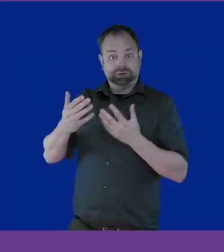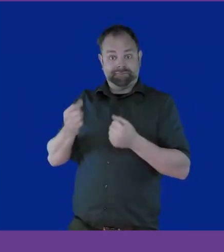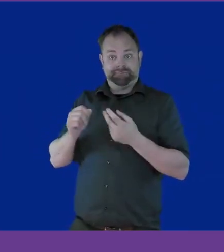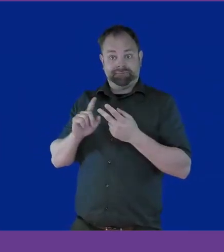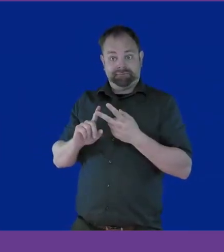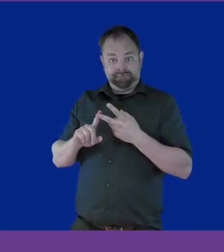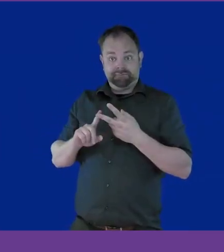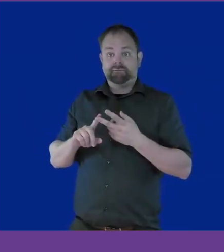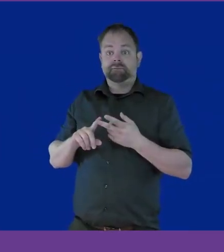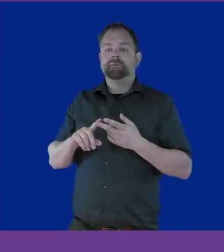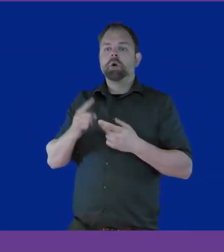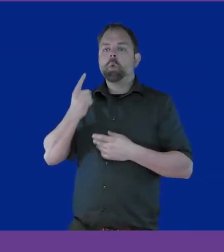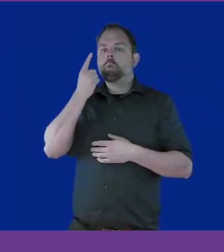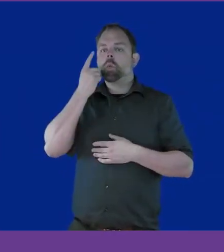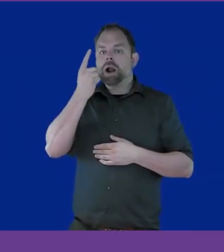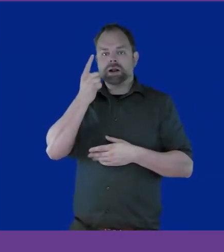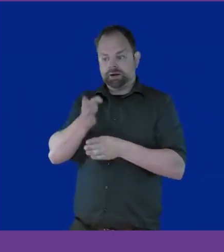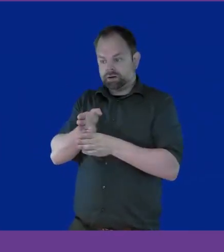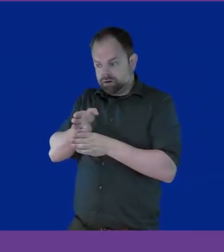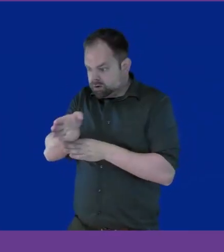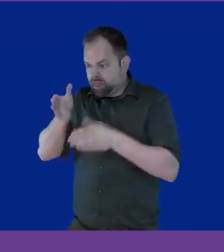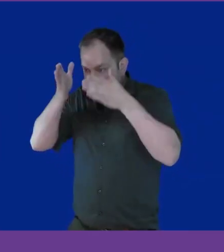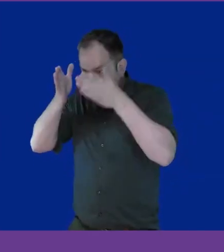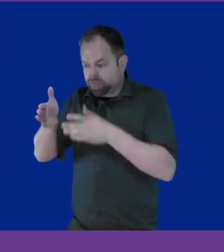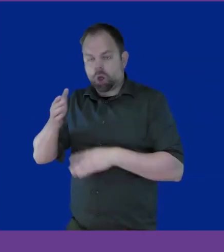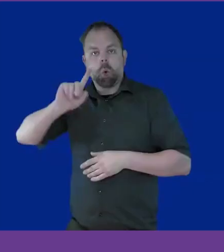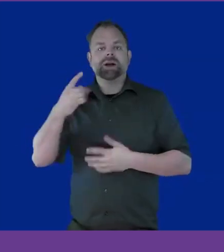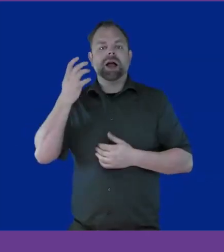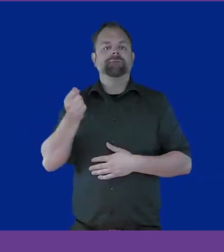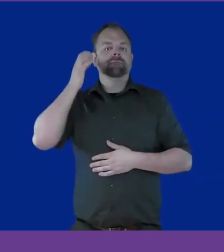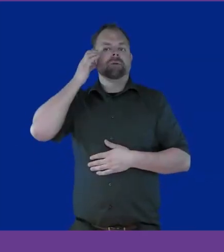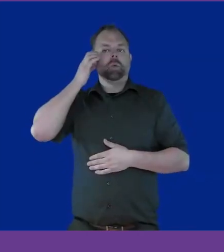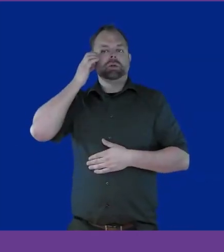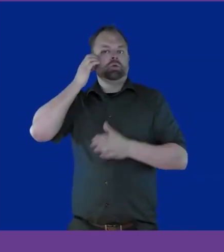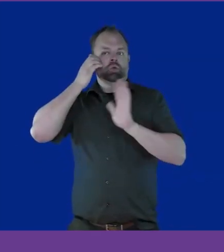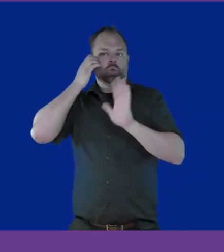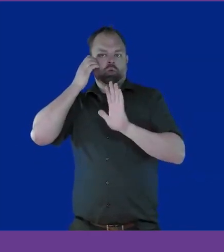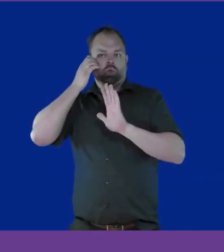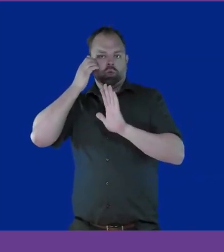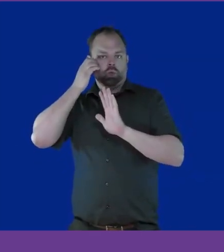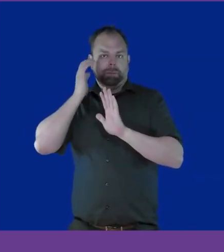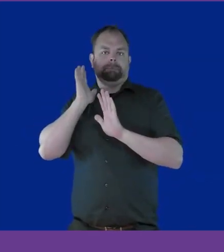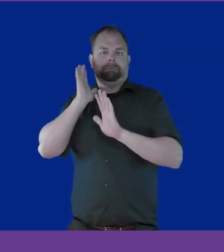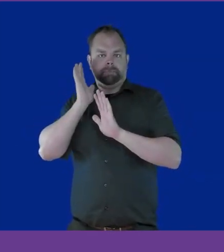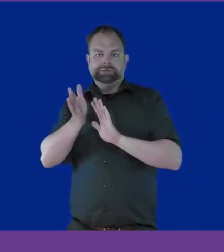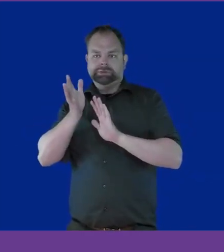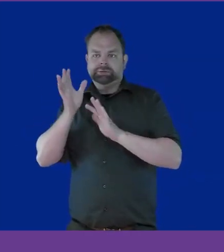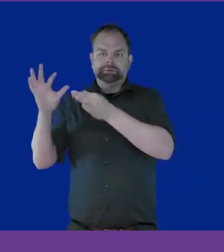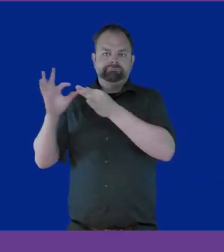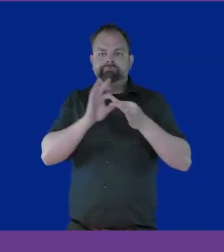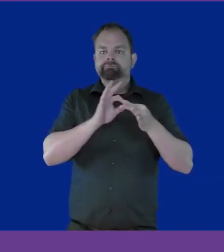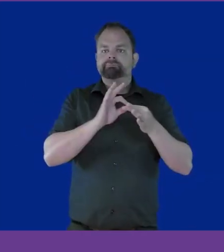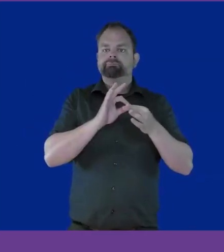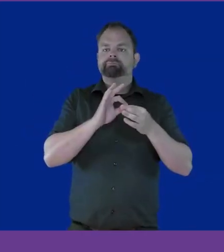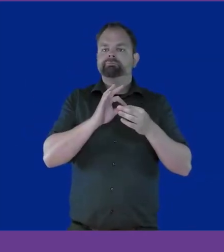take the framework is under the negotiations now currently. And I think perhaps, I mean, this is public. I